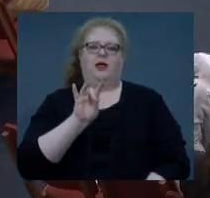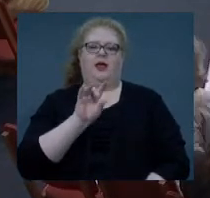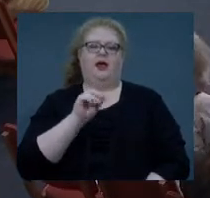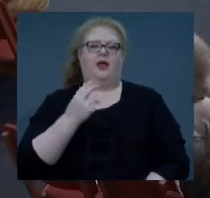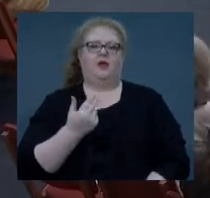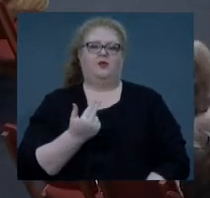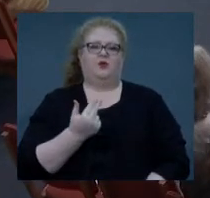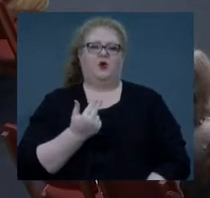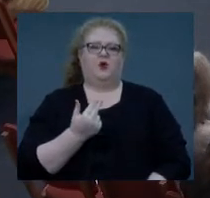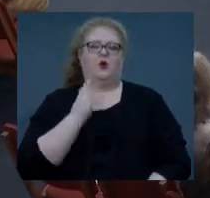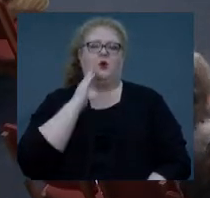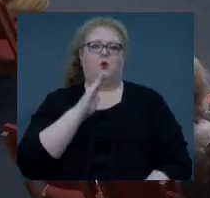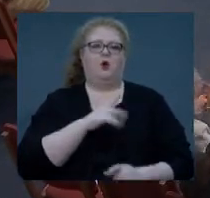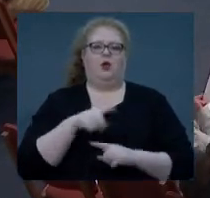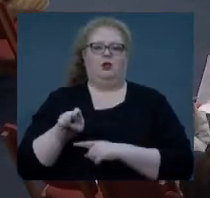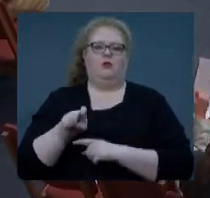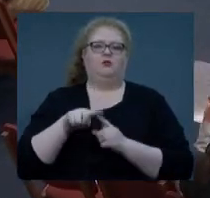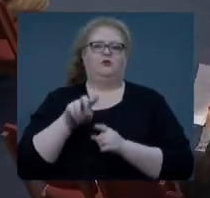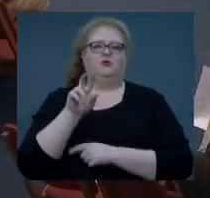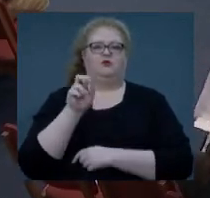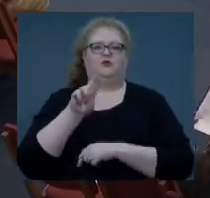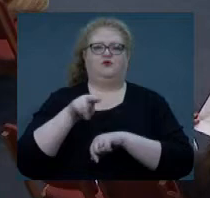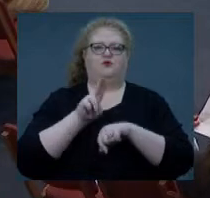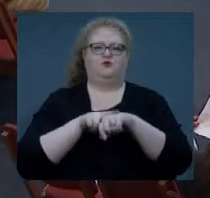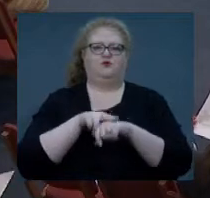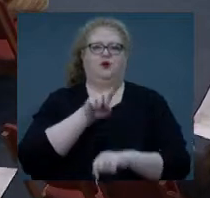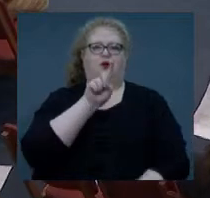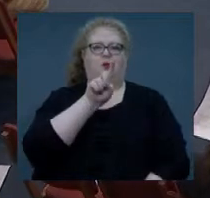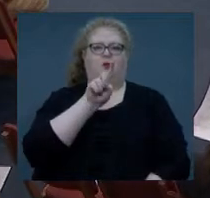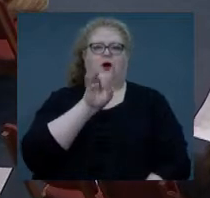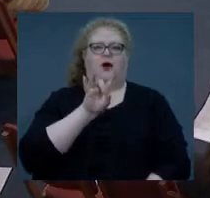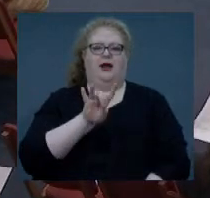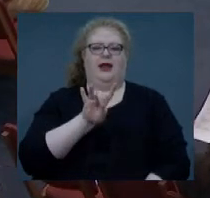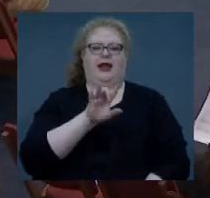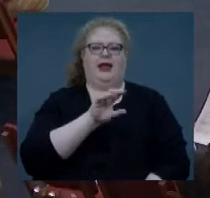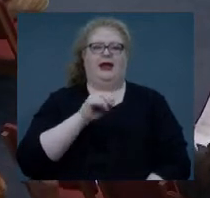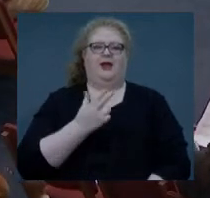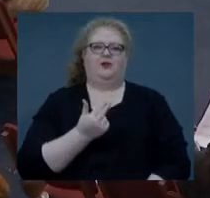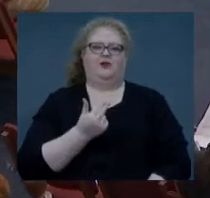13 go to regular. 1, 8, and 13.